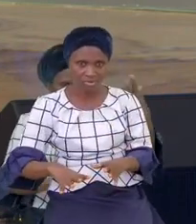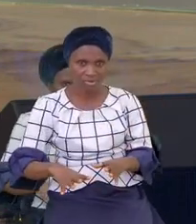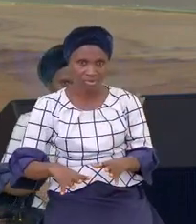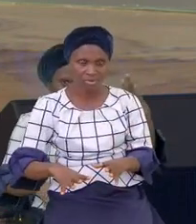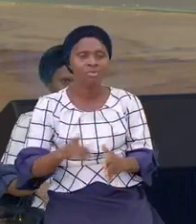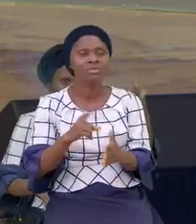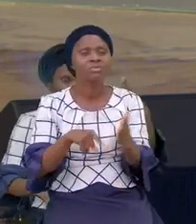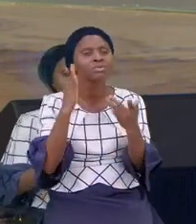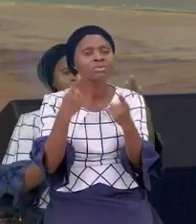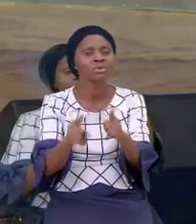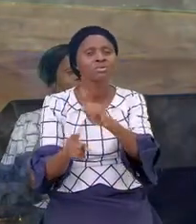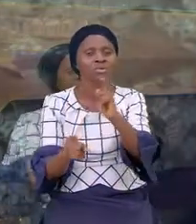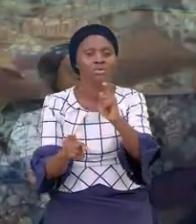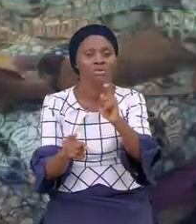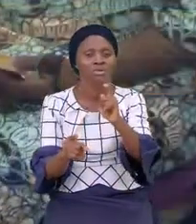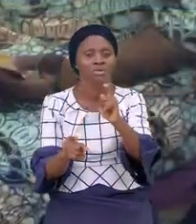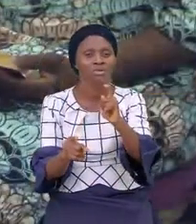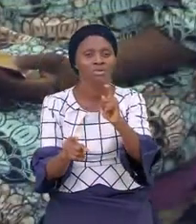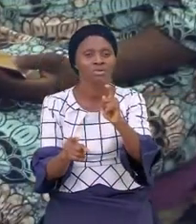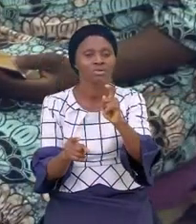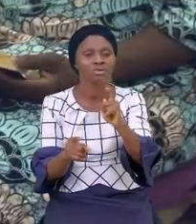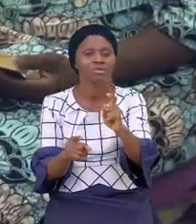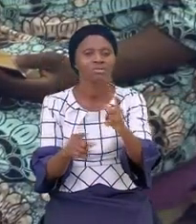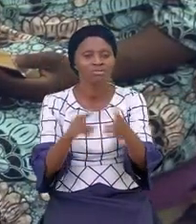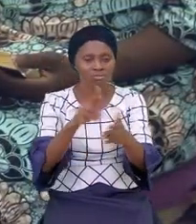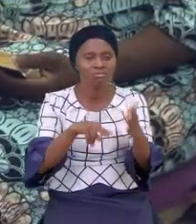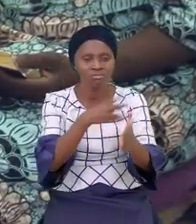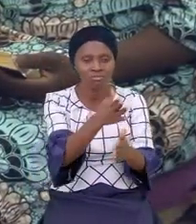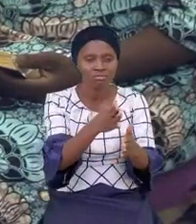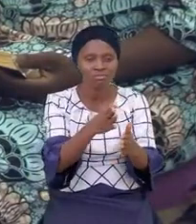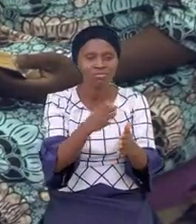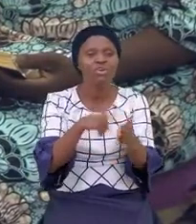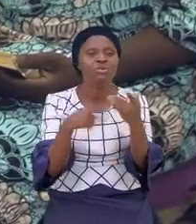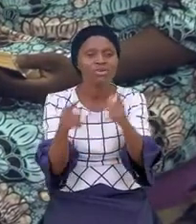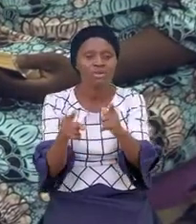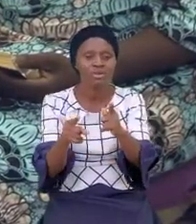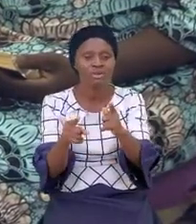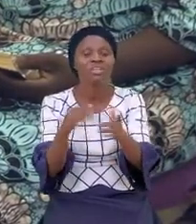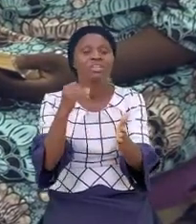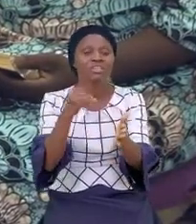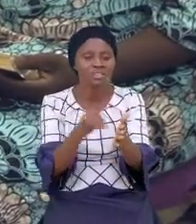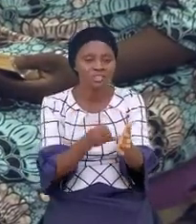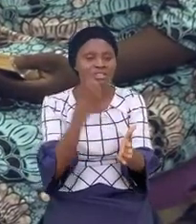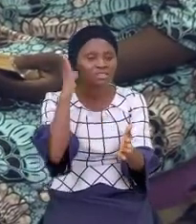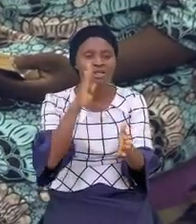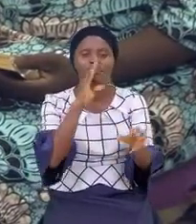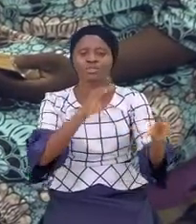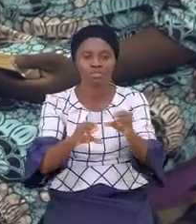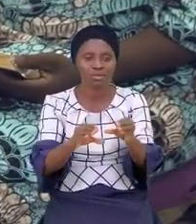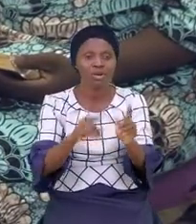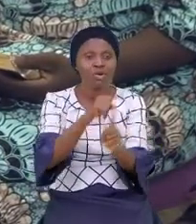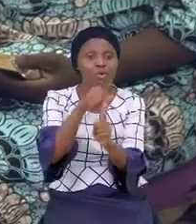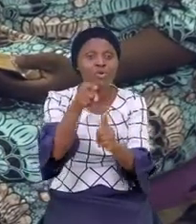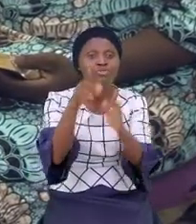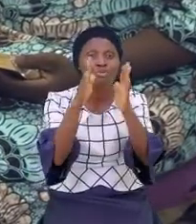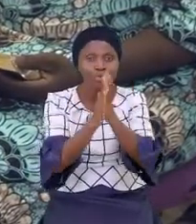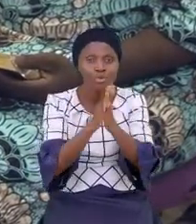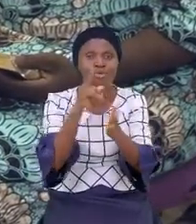what will happen? I say, what will happen? When you pray, what will